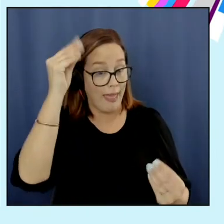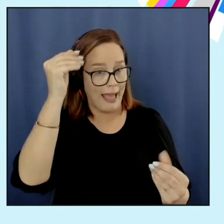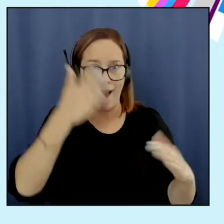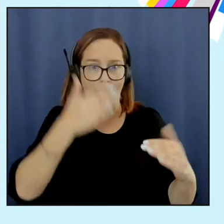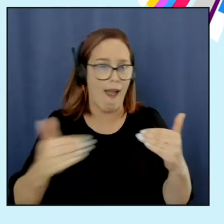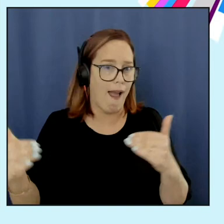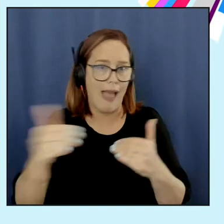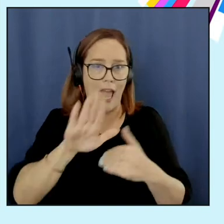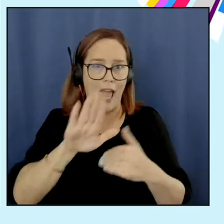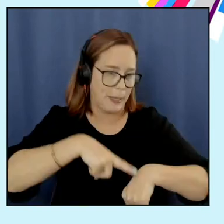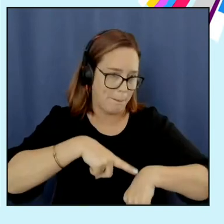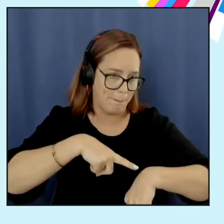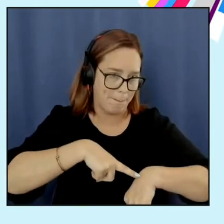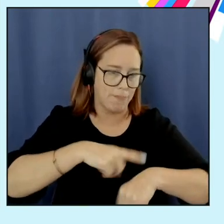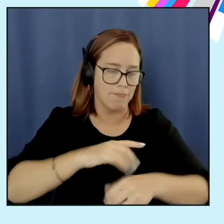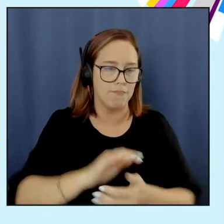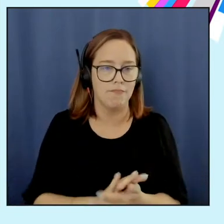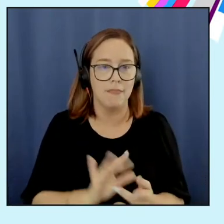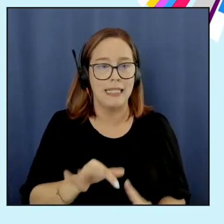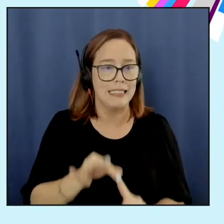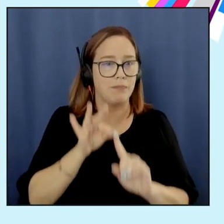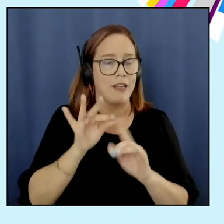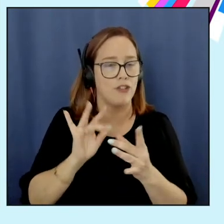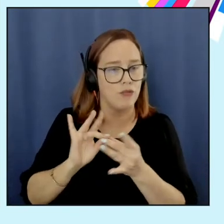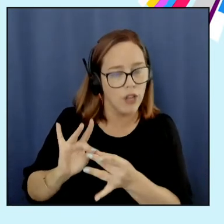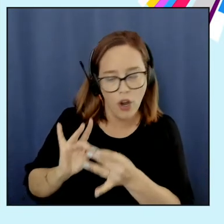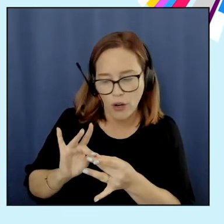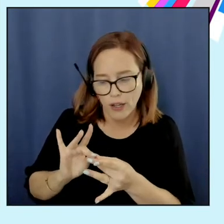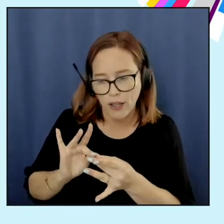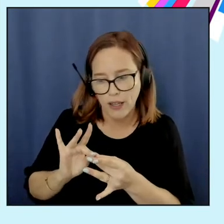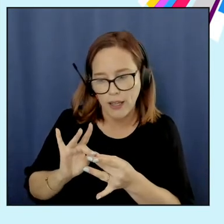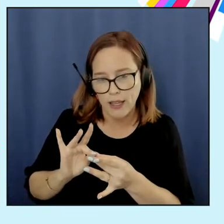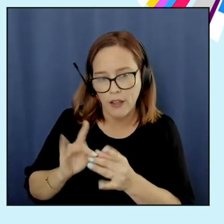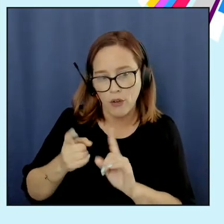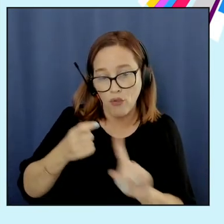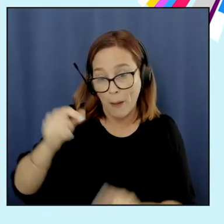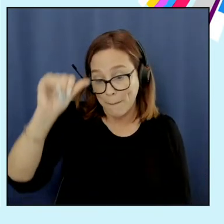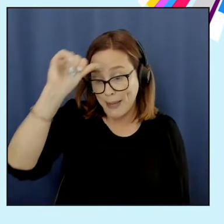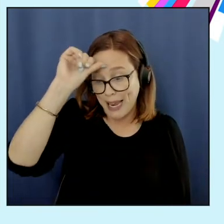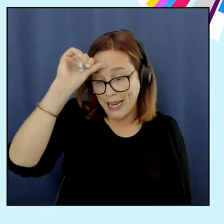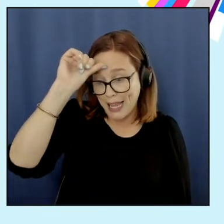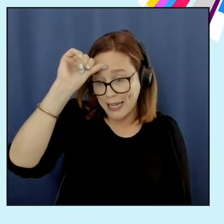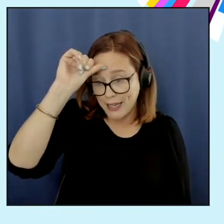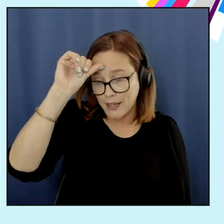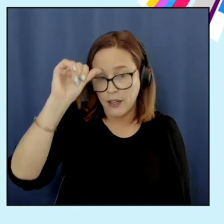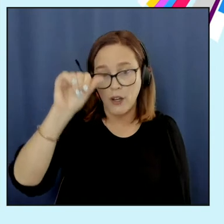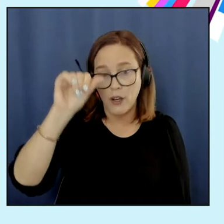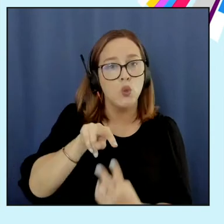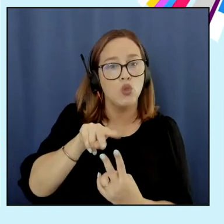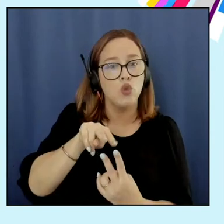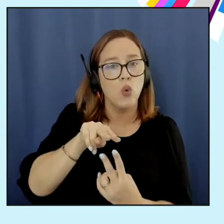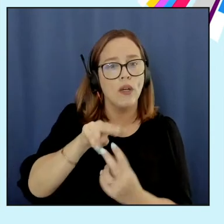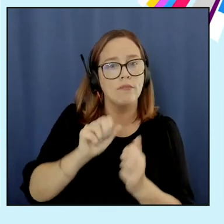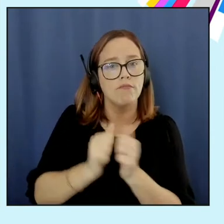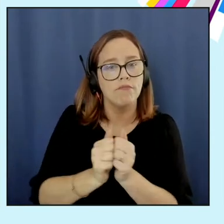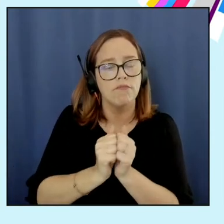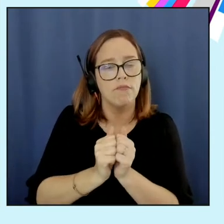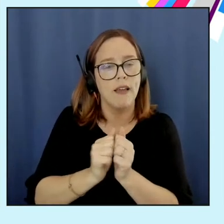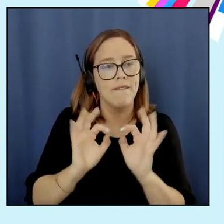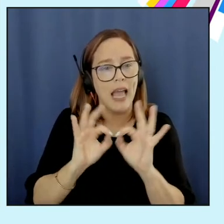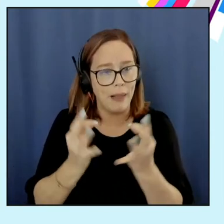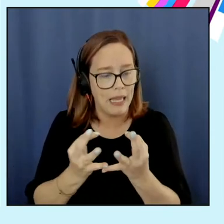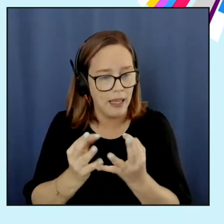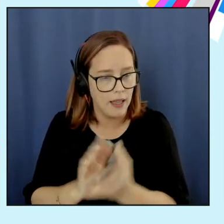especially in the context of India, an Indian joint family setup. Some of those were